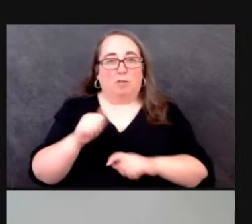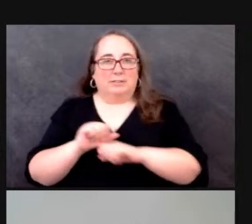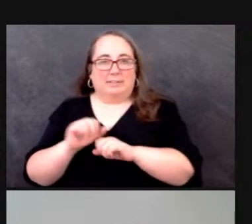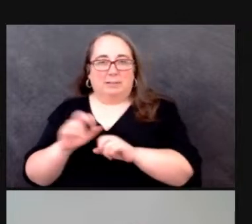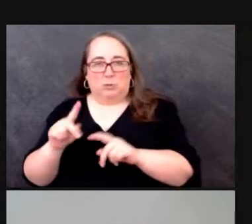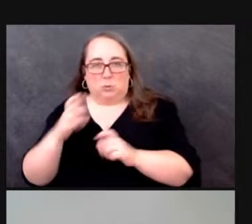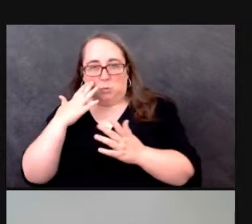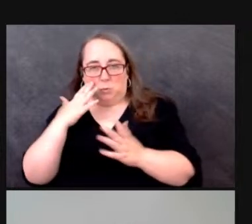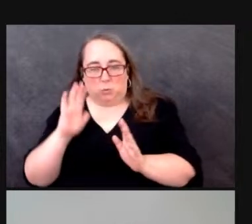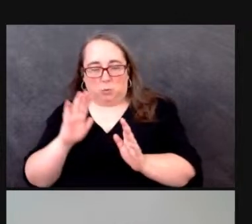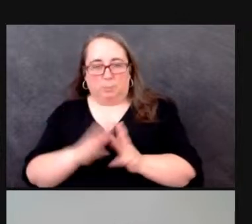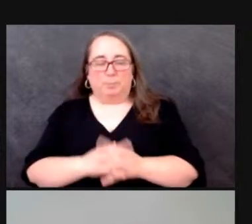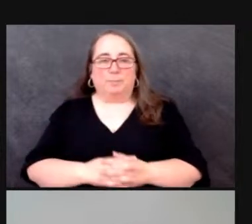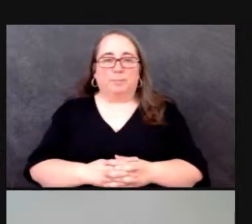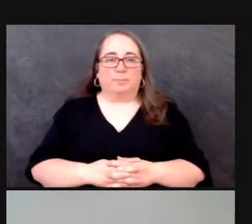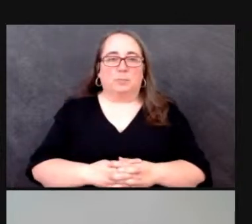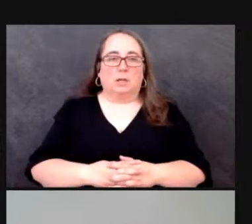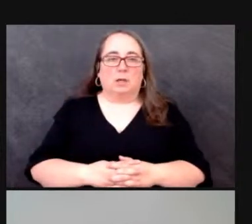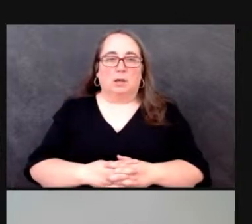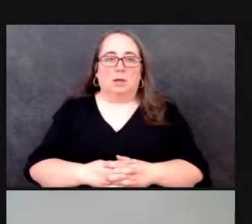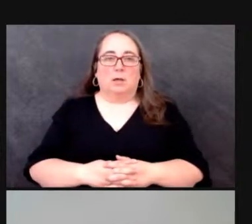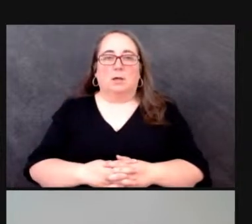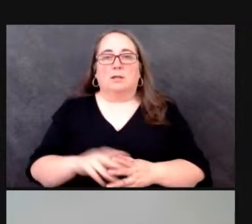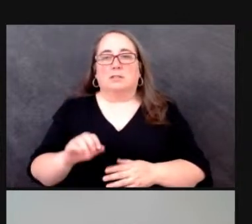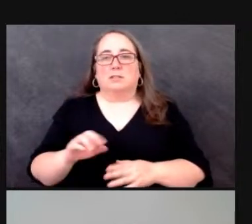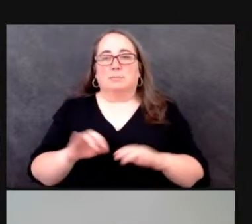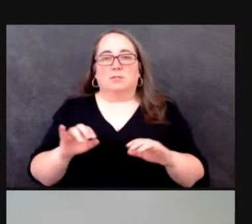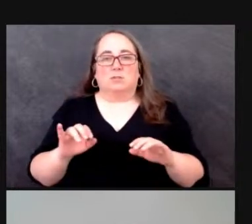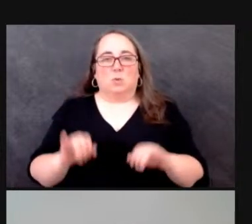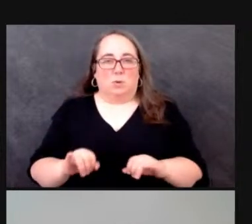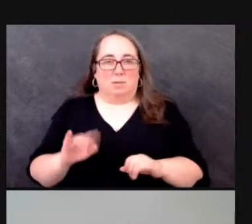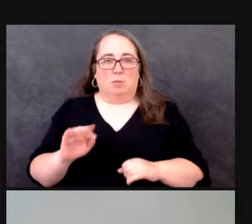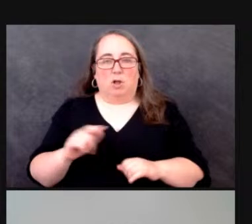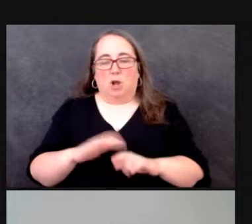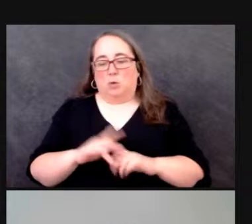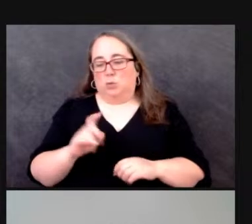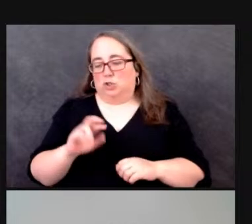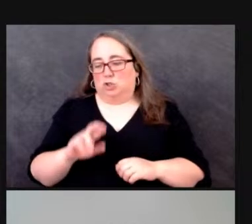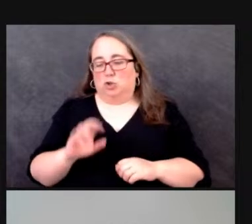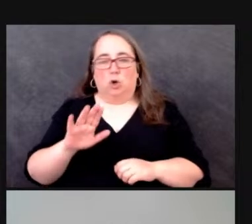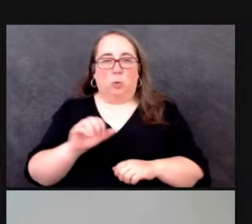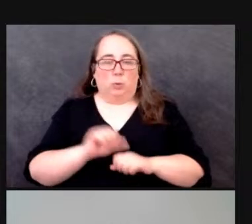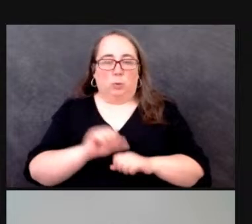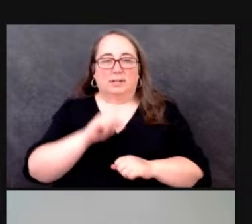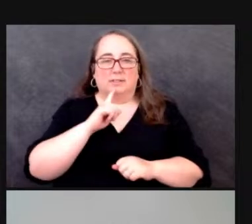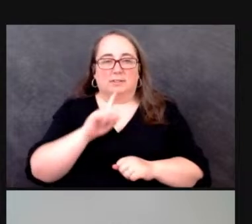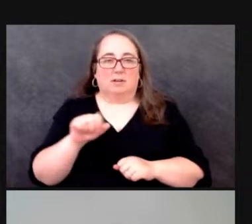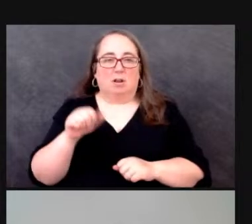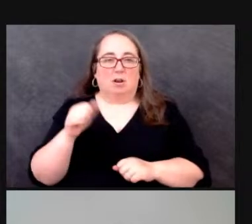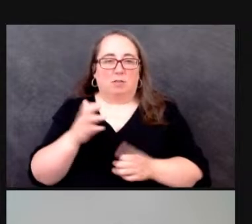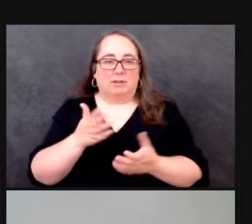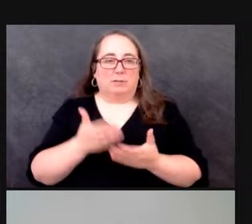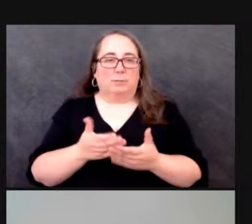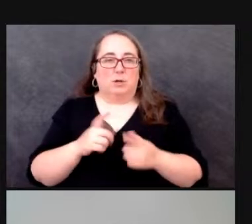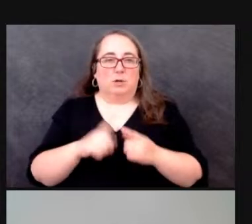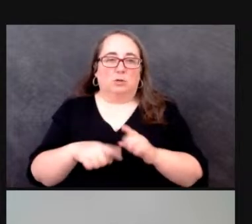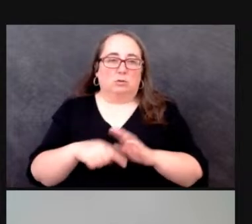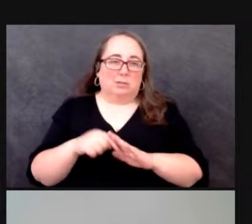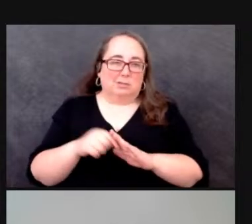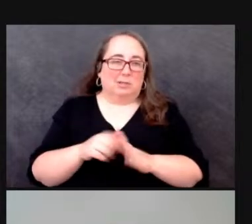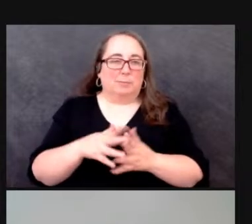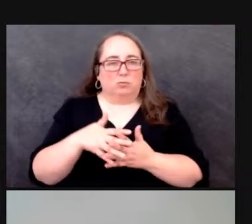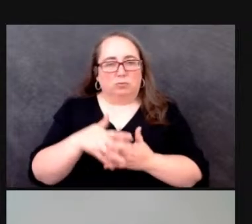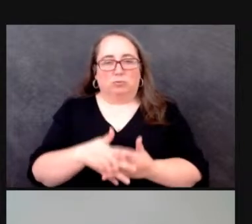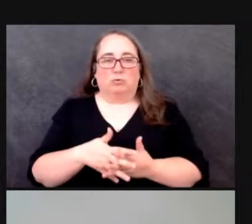know. As a Smithsonian blog on Wisher highlights, her work is another testament to the deeply rooted, yet